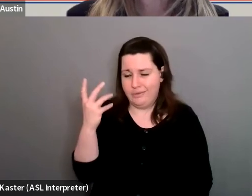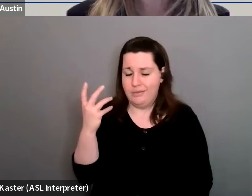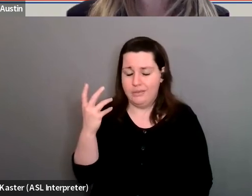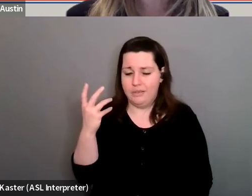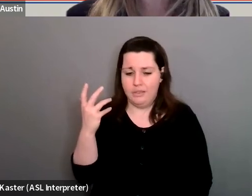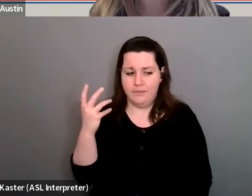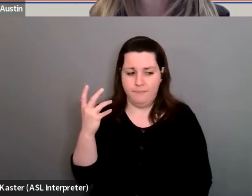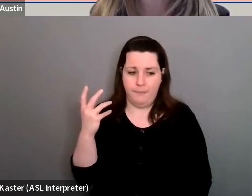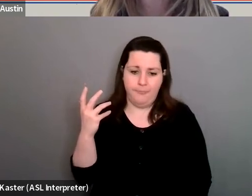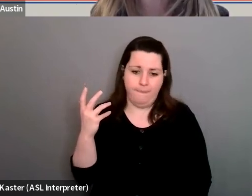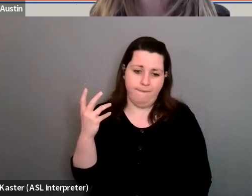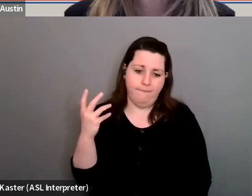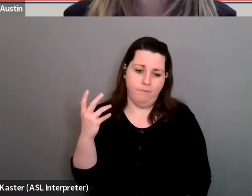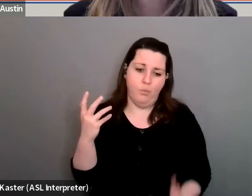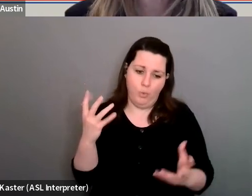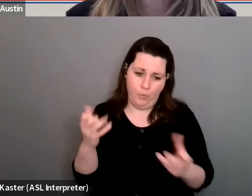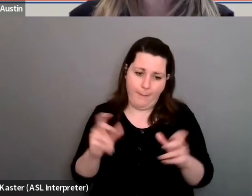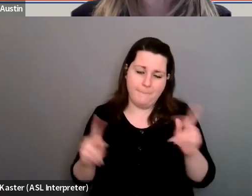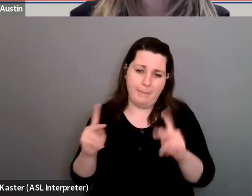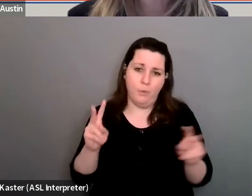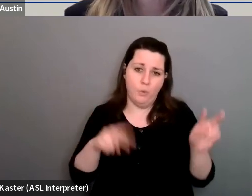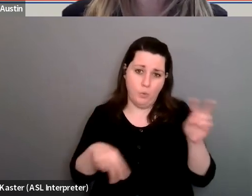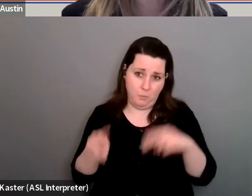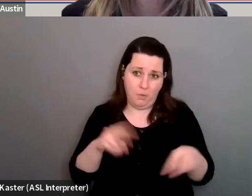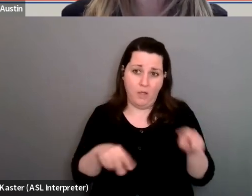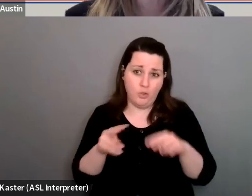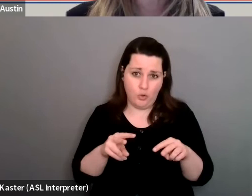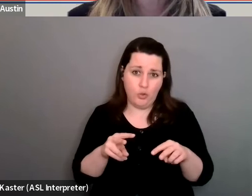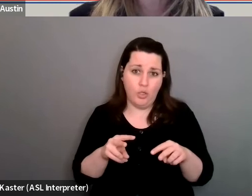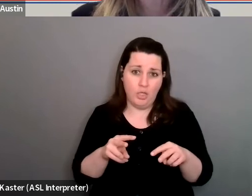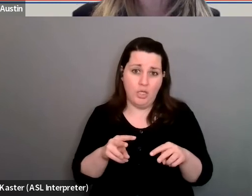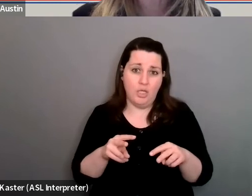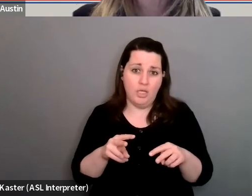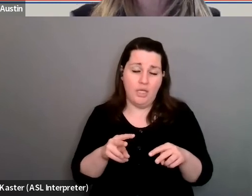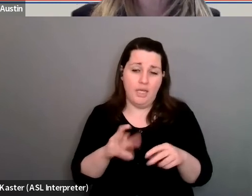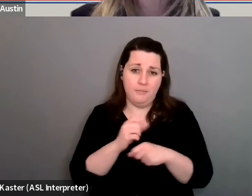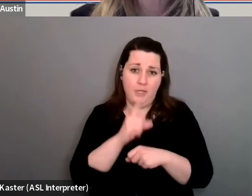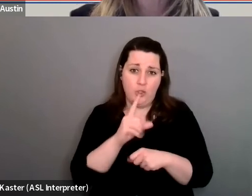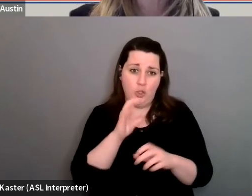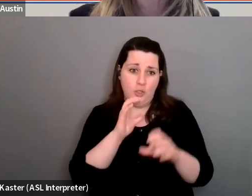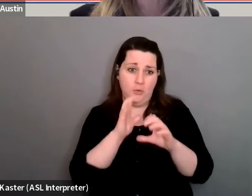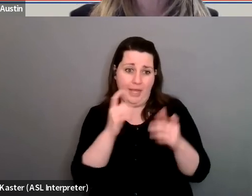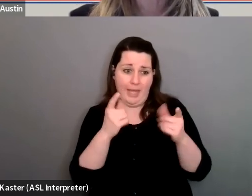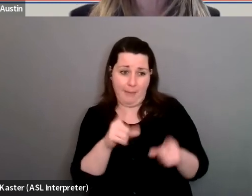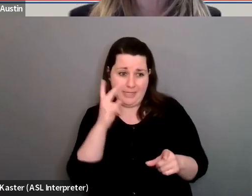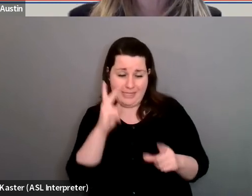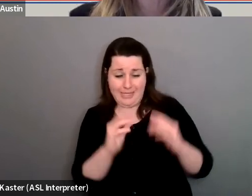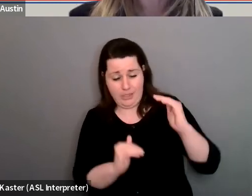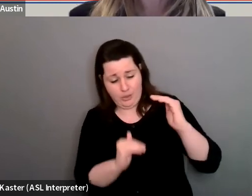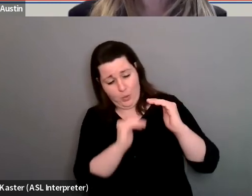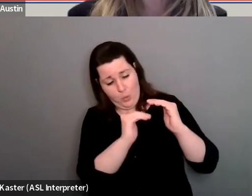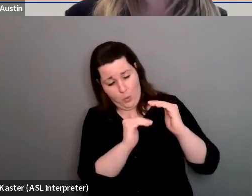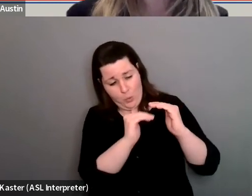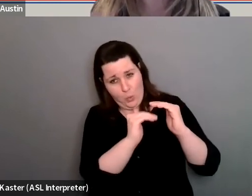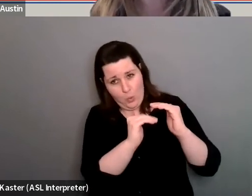I mean, we want people to monitor, and we're going to make sure that we're communicating with people when we see their accounts getting close to that